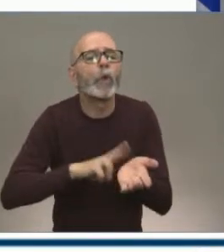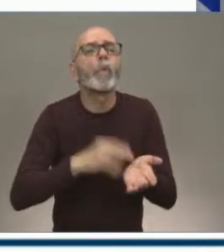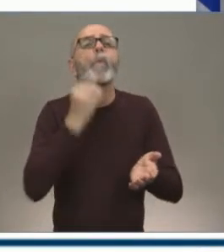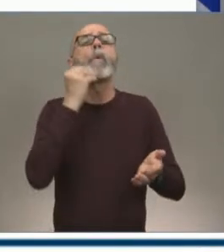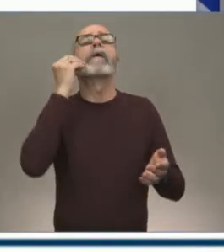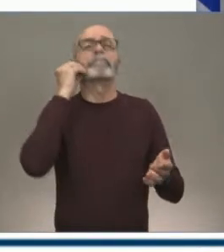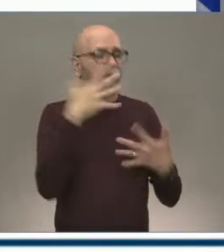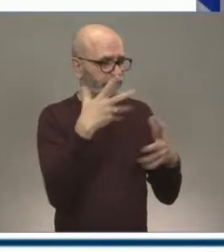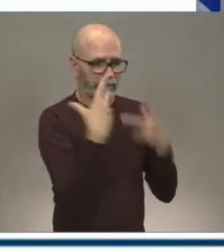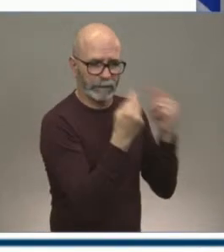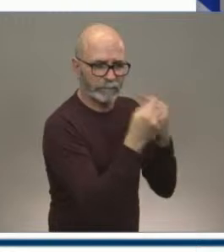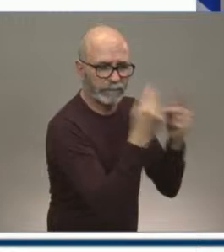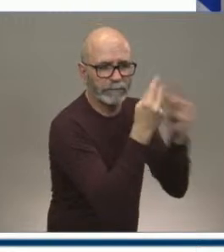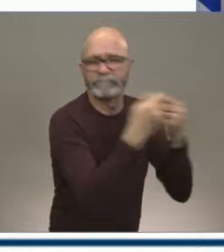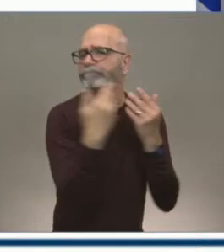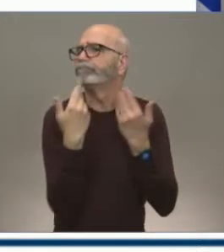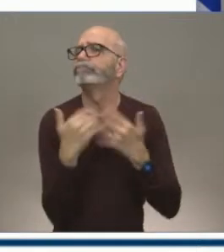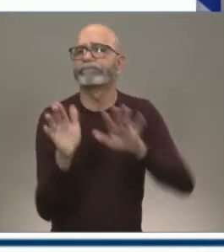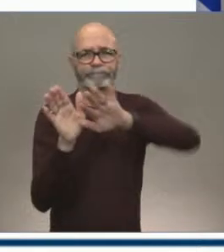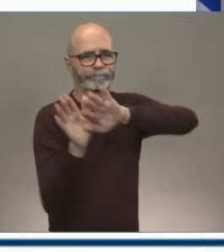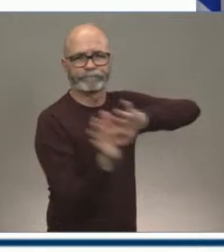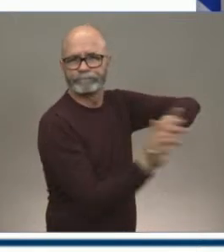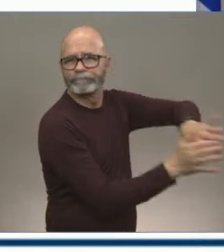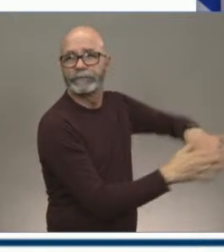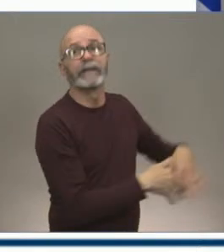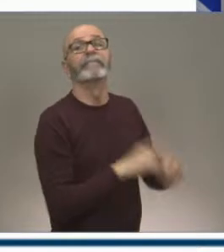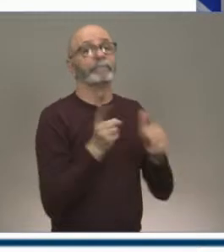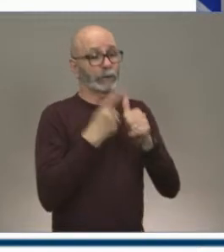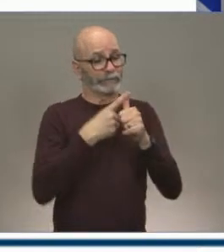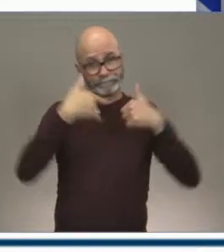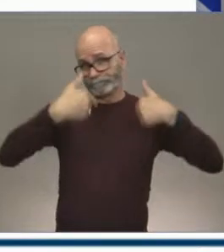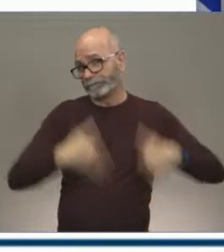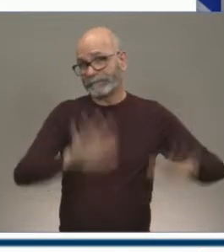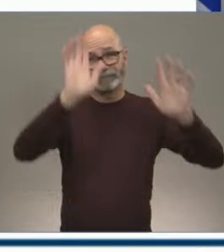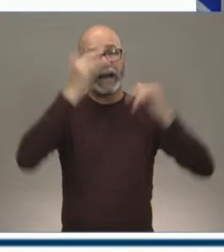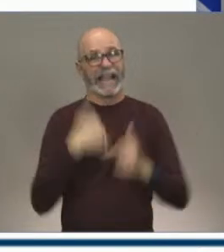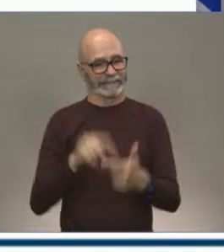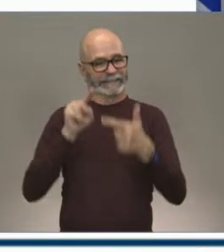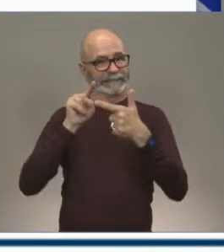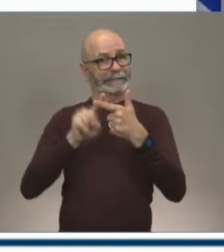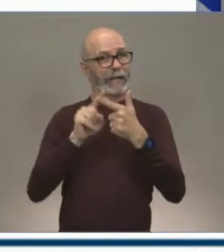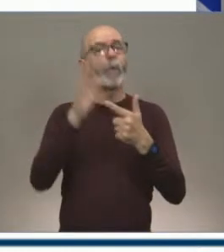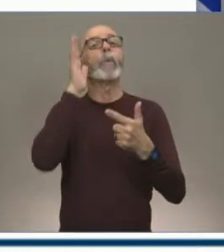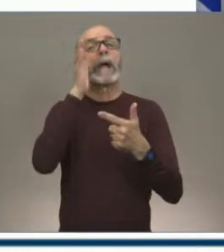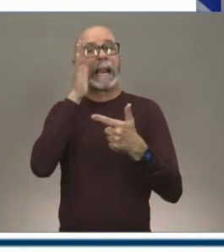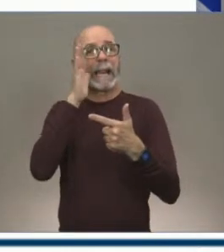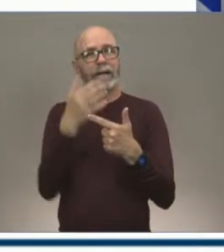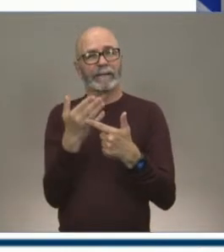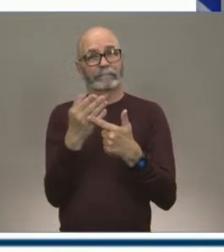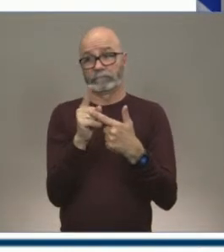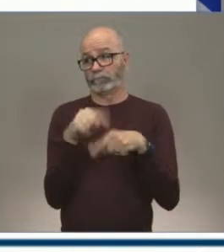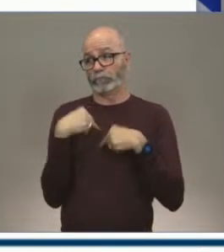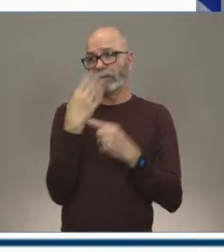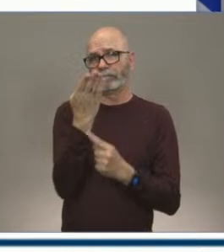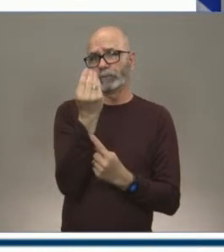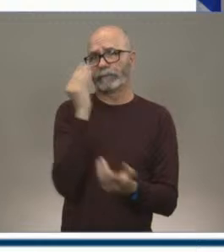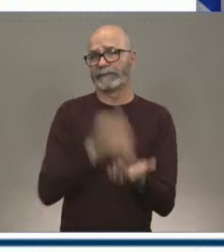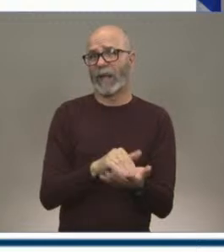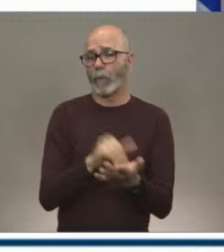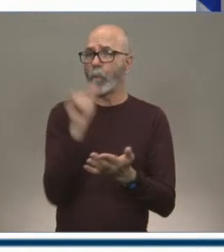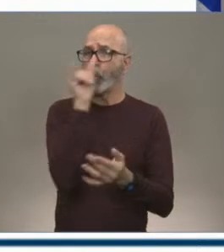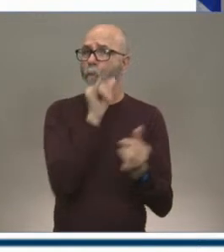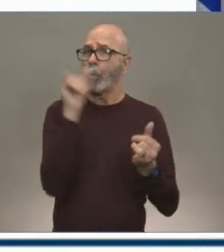first shot will get their second shot. And we're expecting almost 14,000 more doses to arrive next